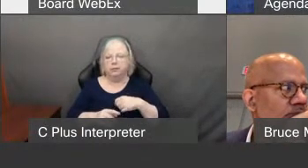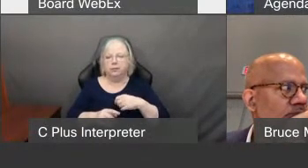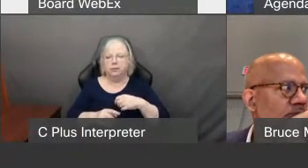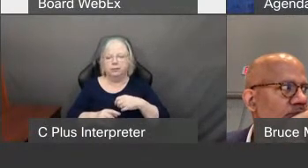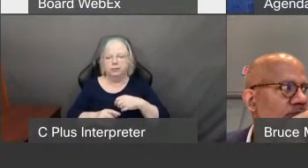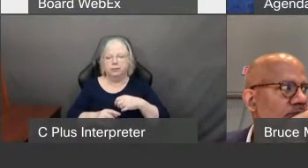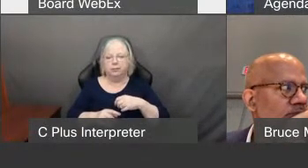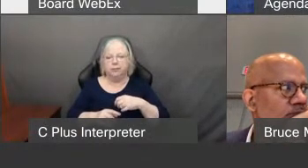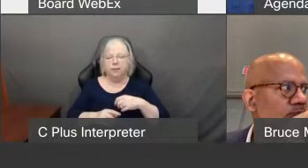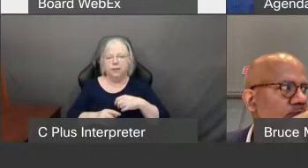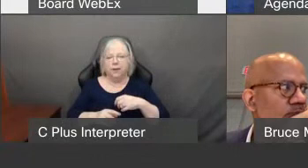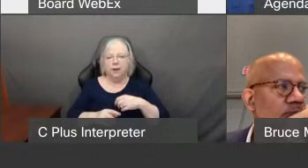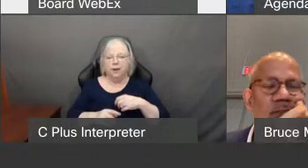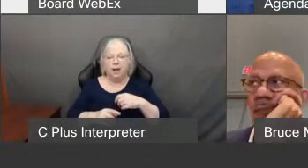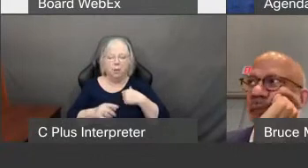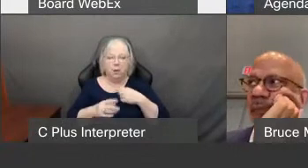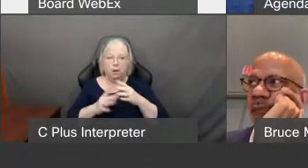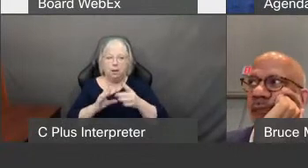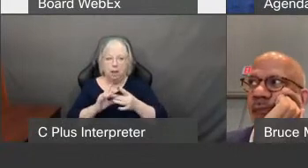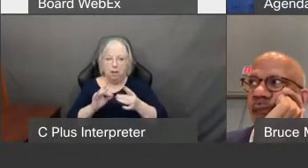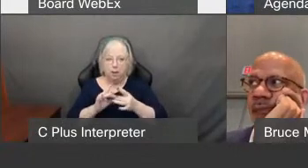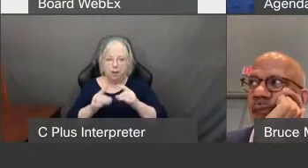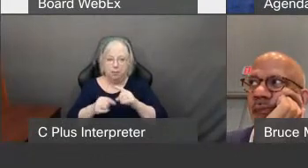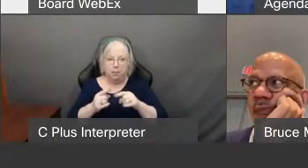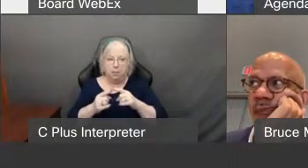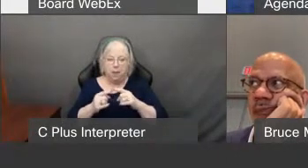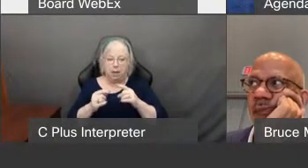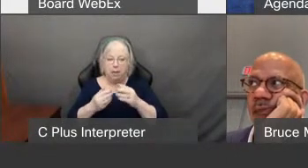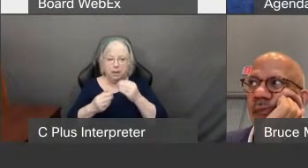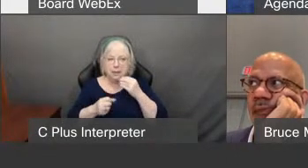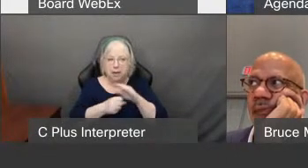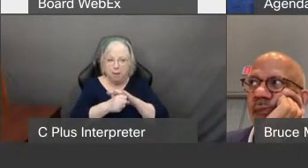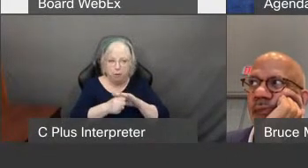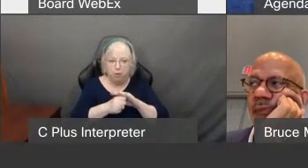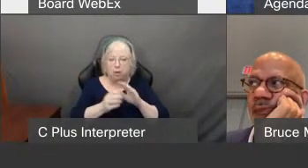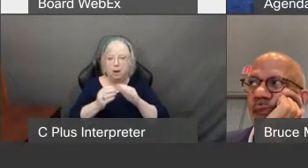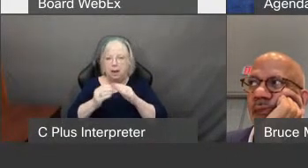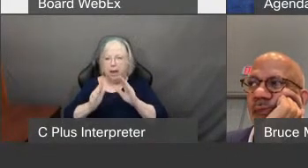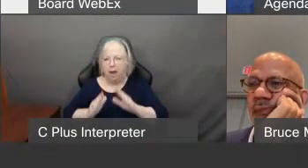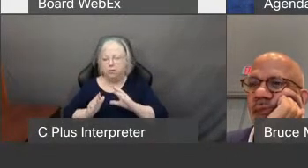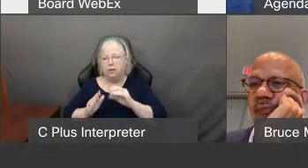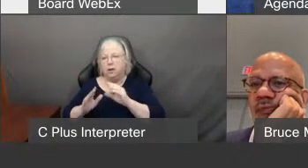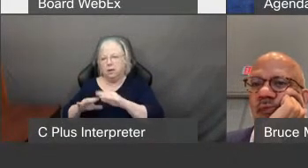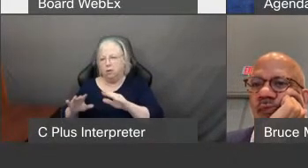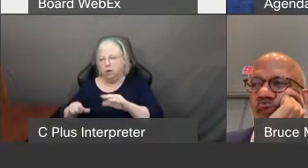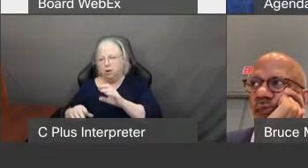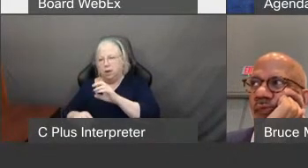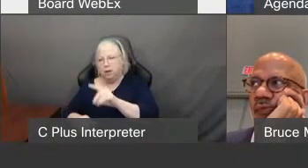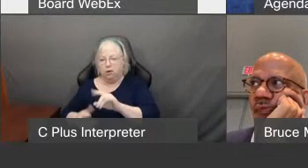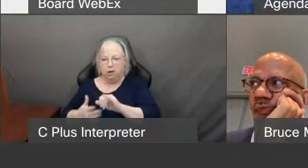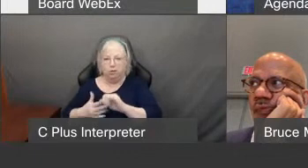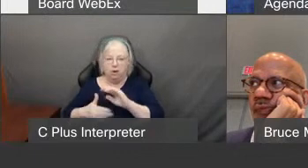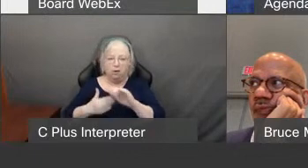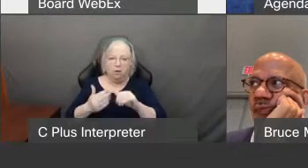with my colleagues about the neighborhoods and housing, and as it relates to childhood education, that those are all